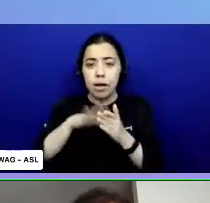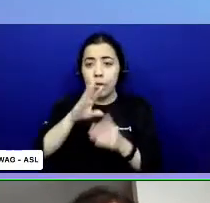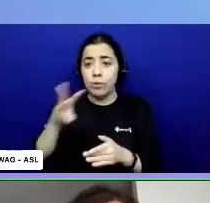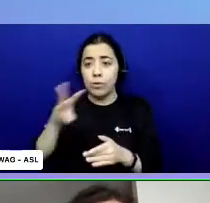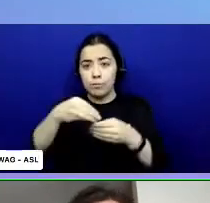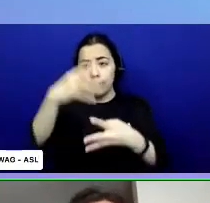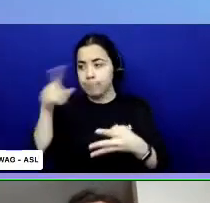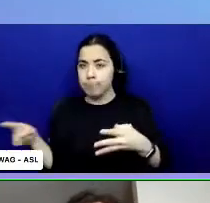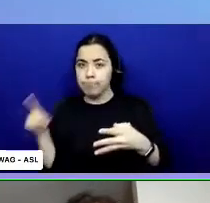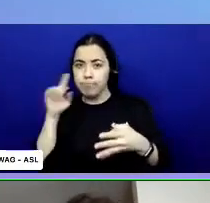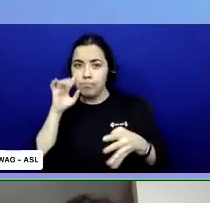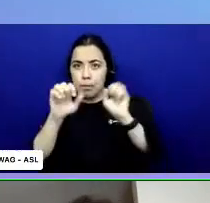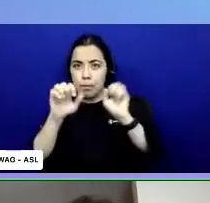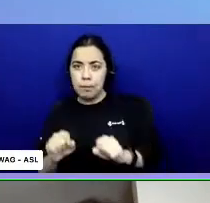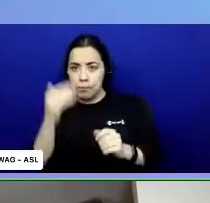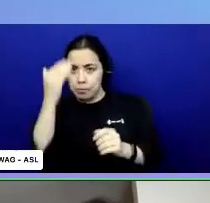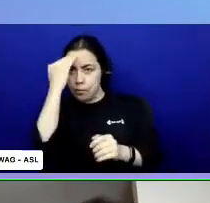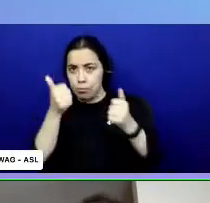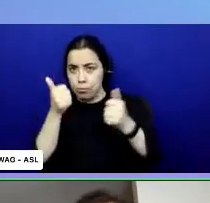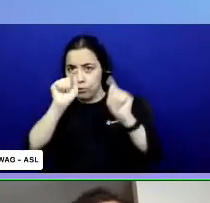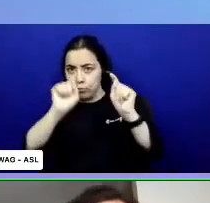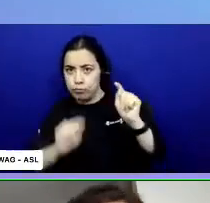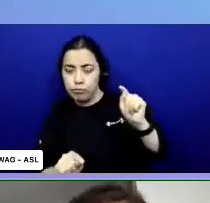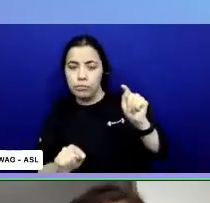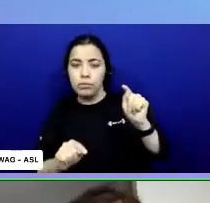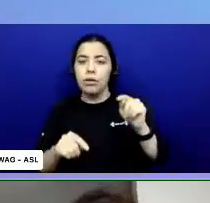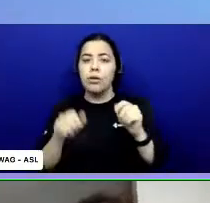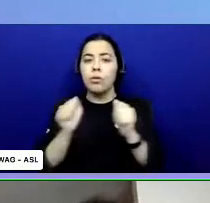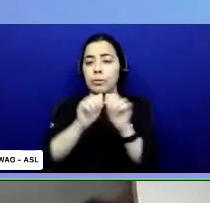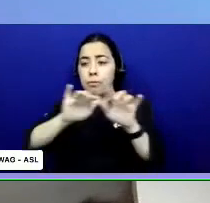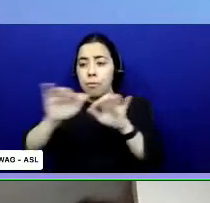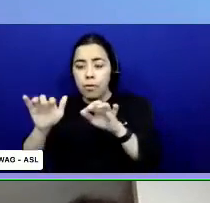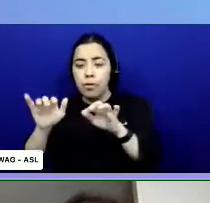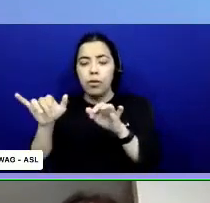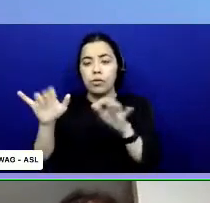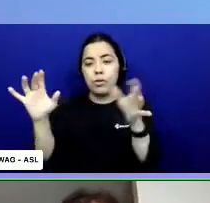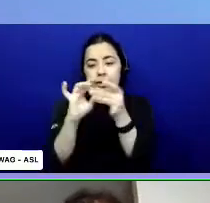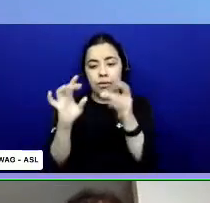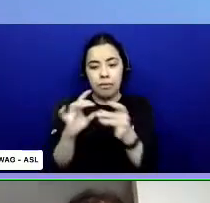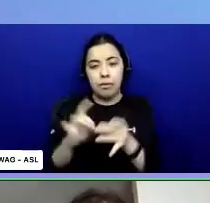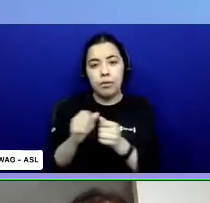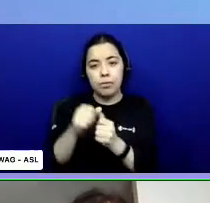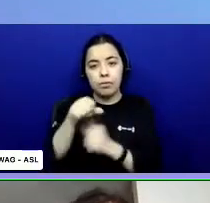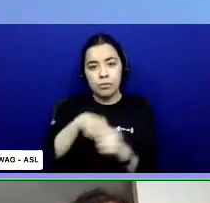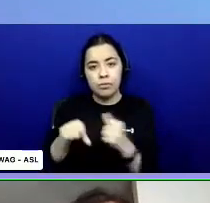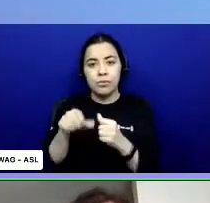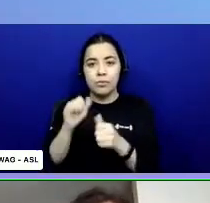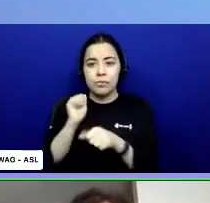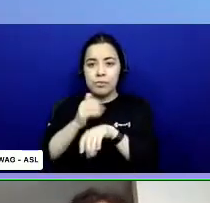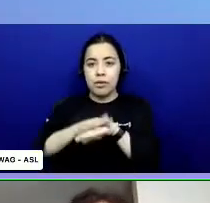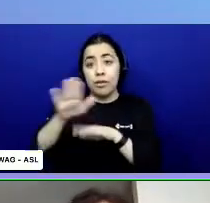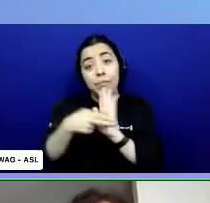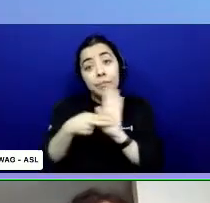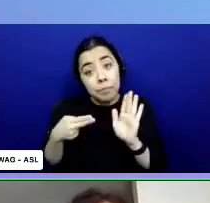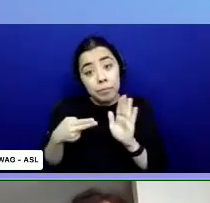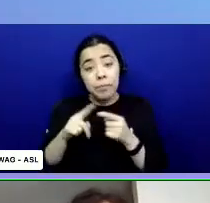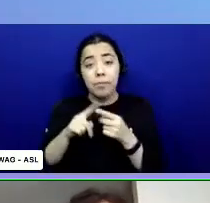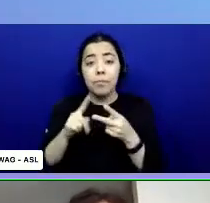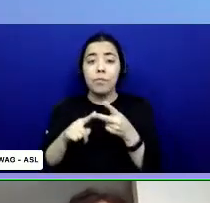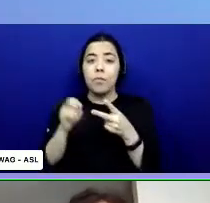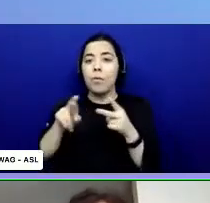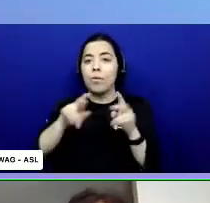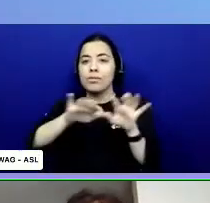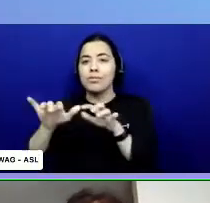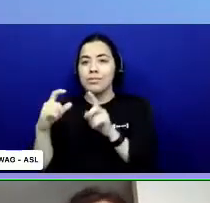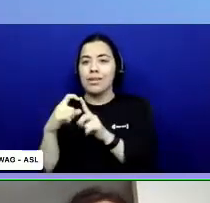with type bounding boxes, and also associate things with one another based on their label or their associated text.